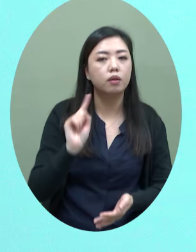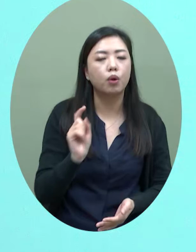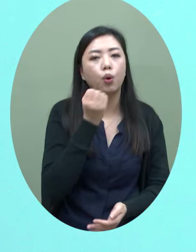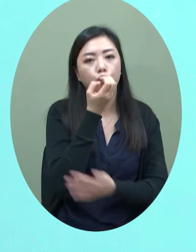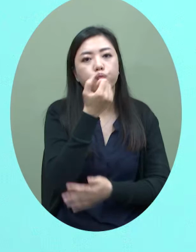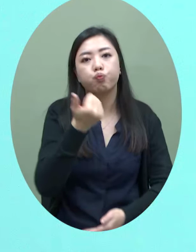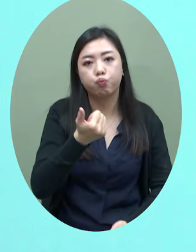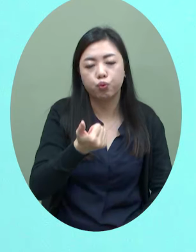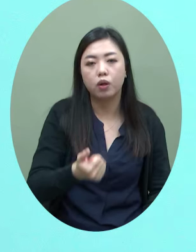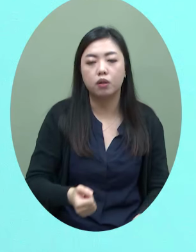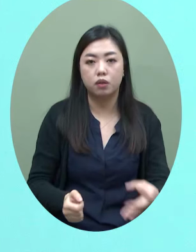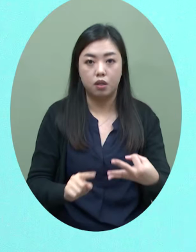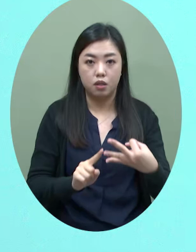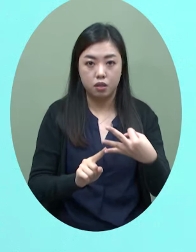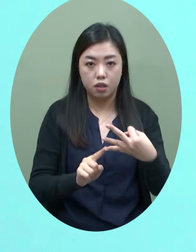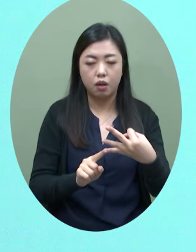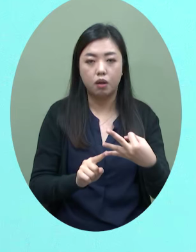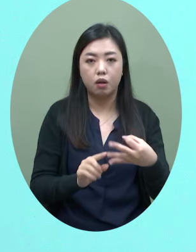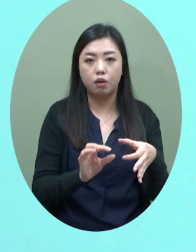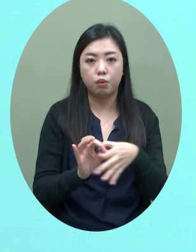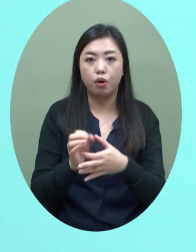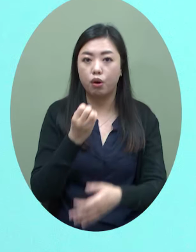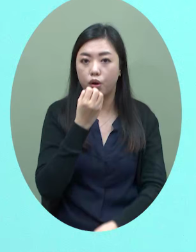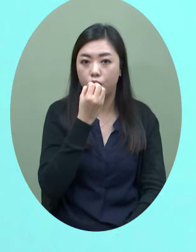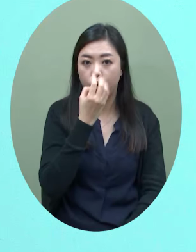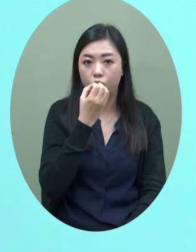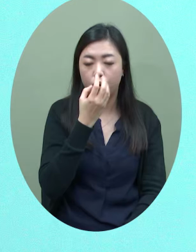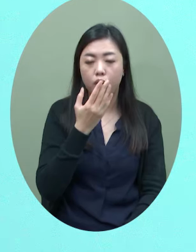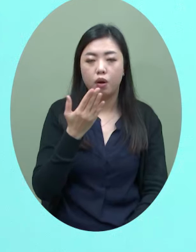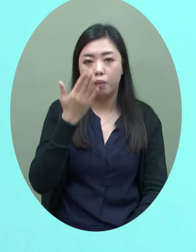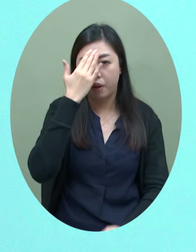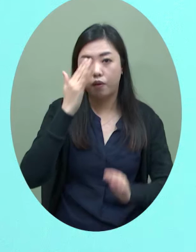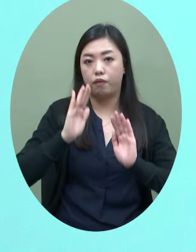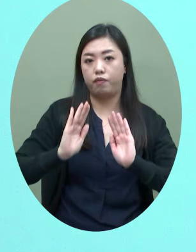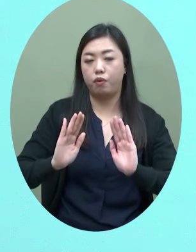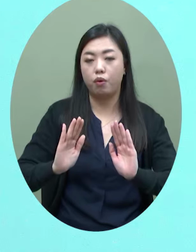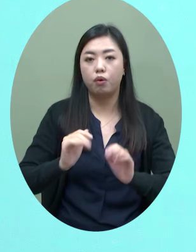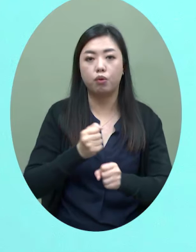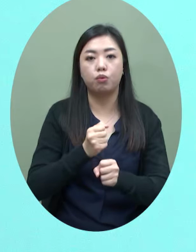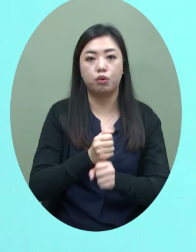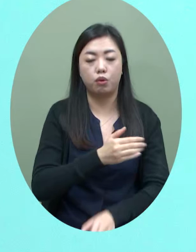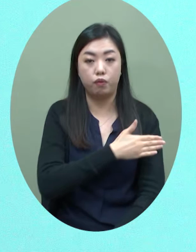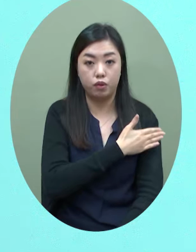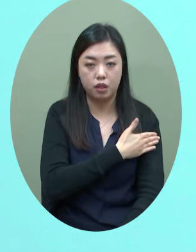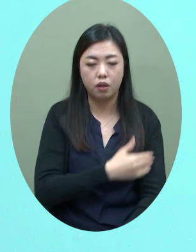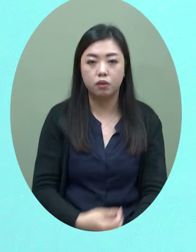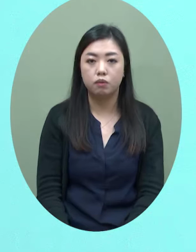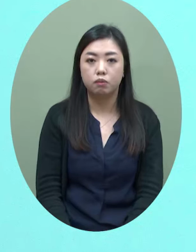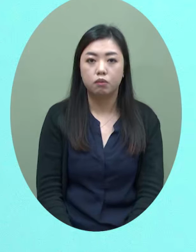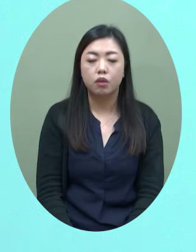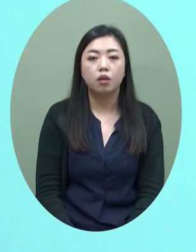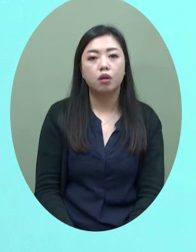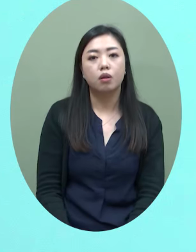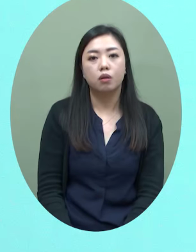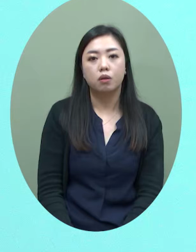anti-COVID-19 efforts. Now, I have to say that in such an important matter as public health control,